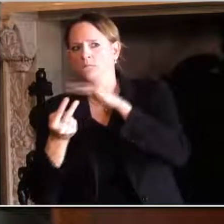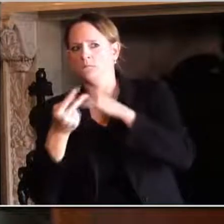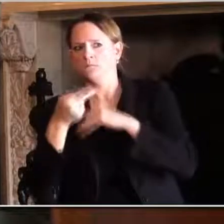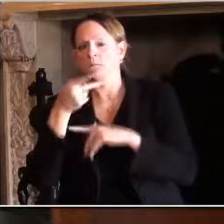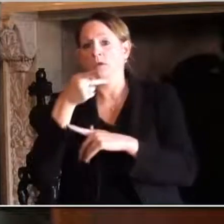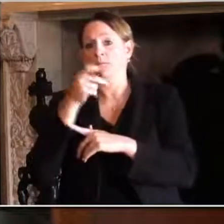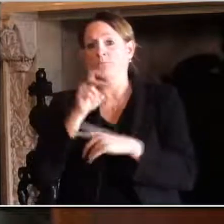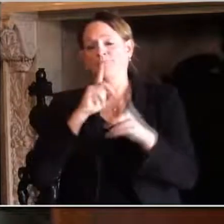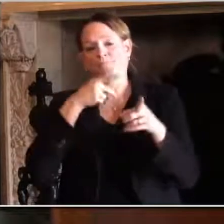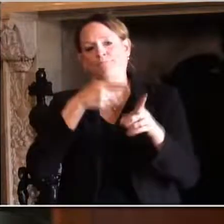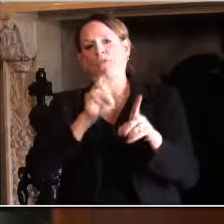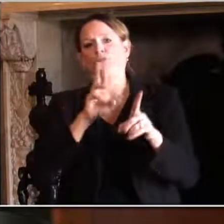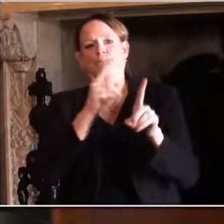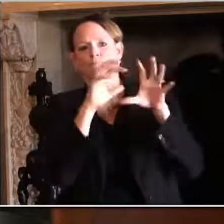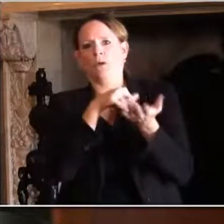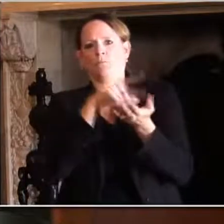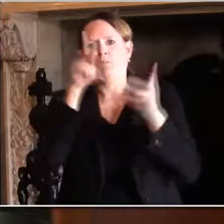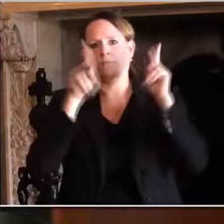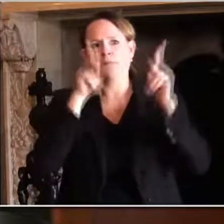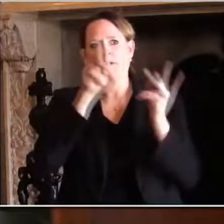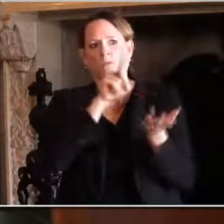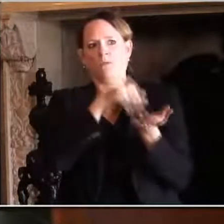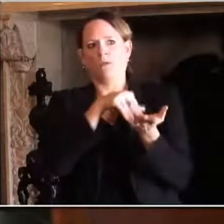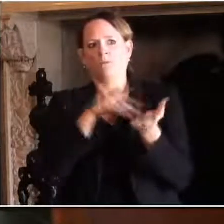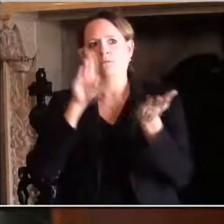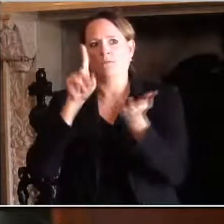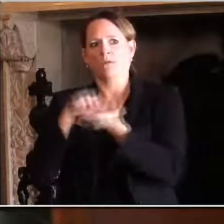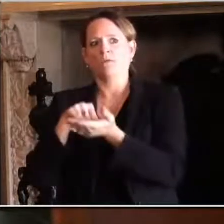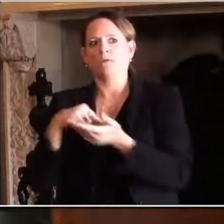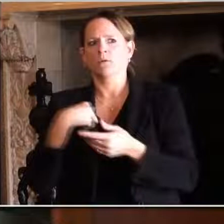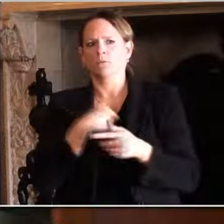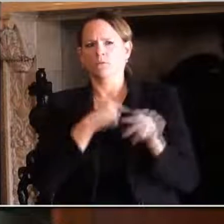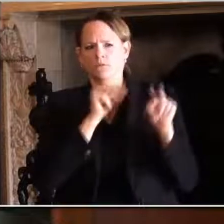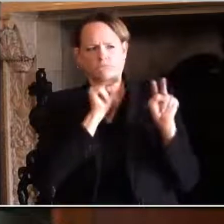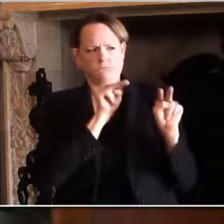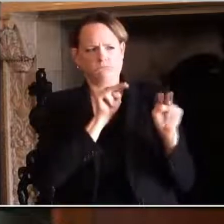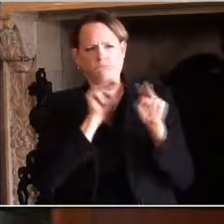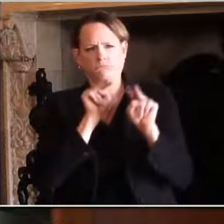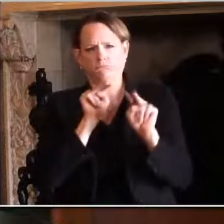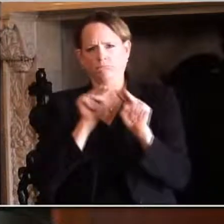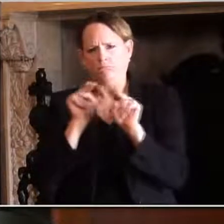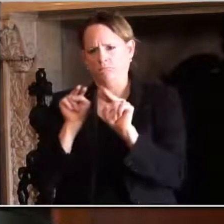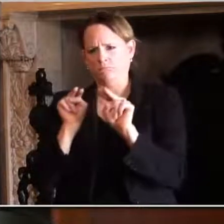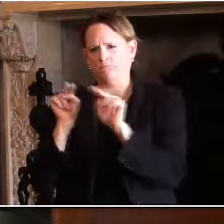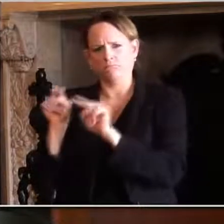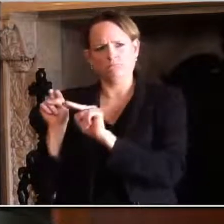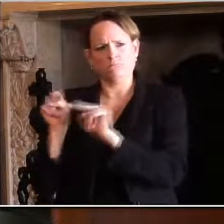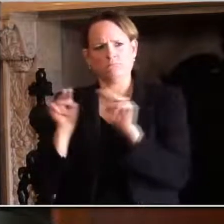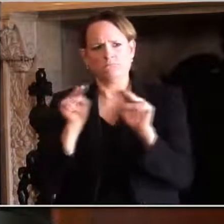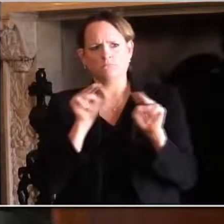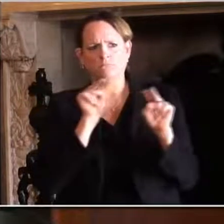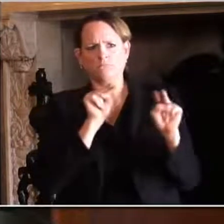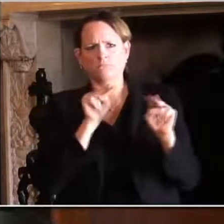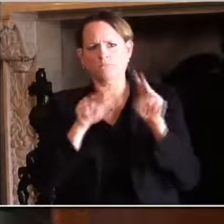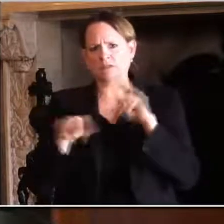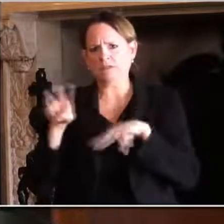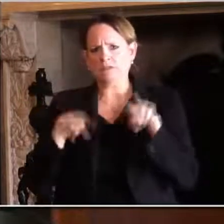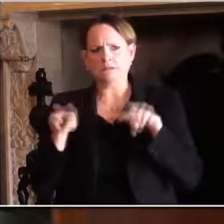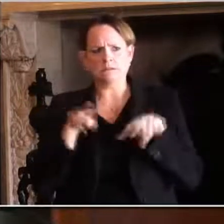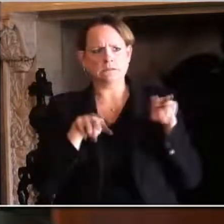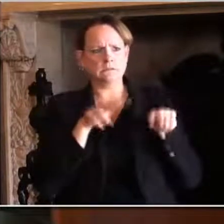for people to think about how how the surge is progressing, whether it's going in the right